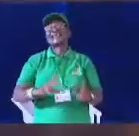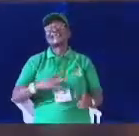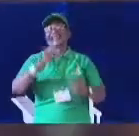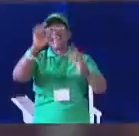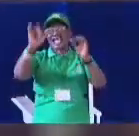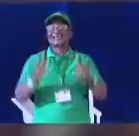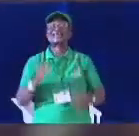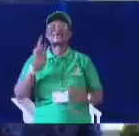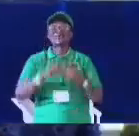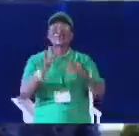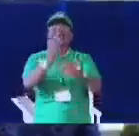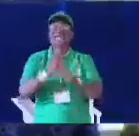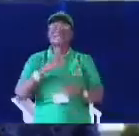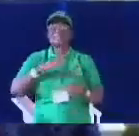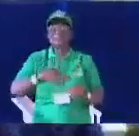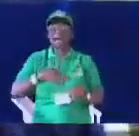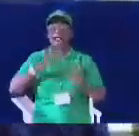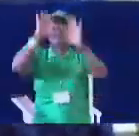yours.